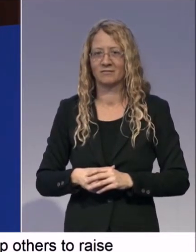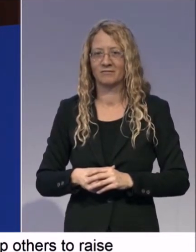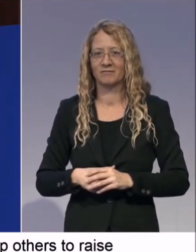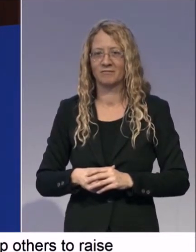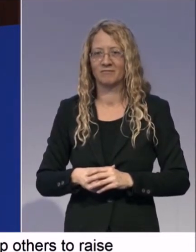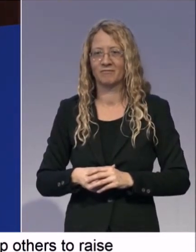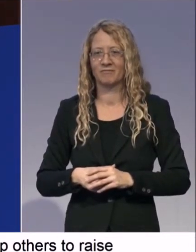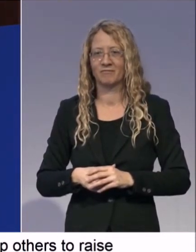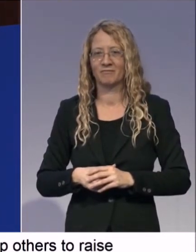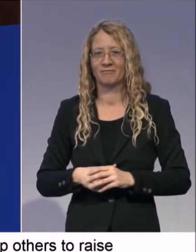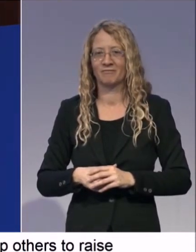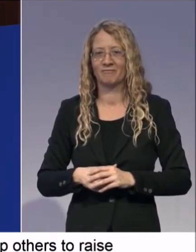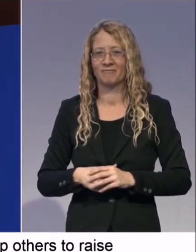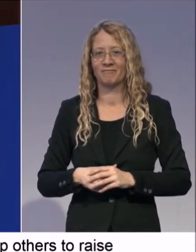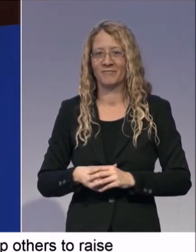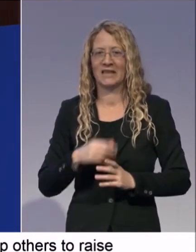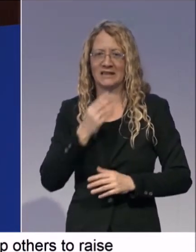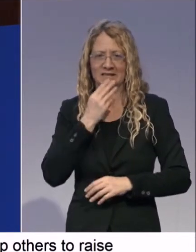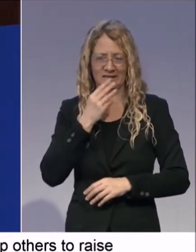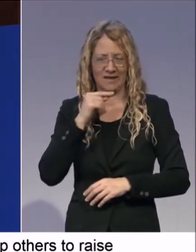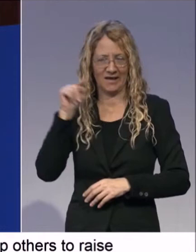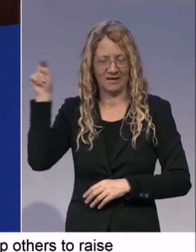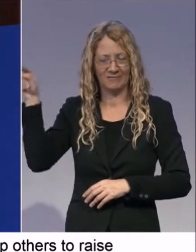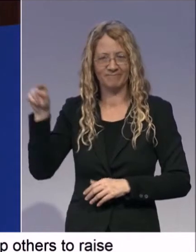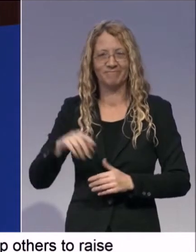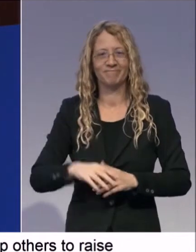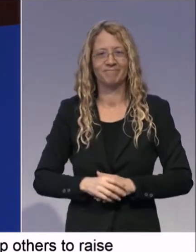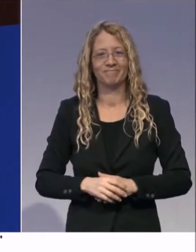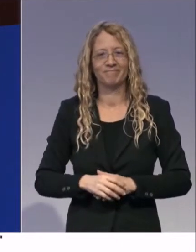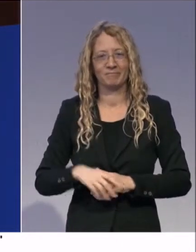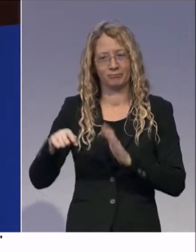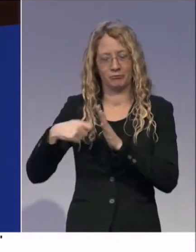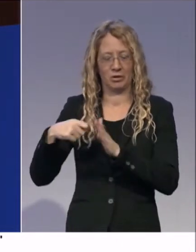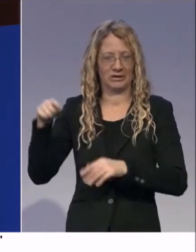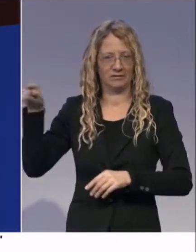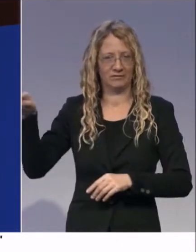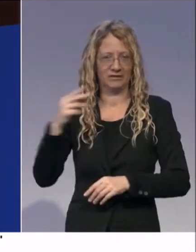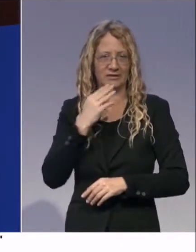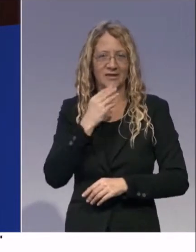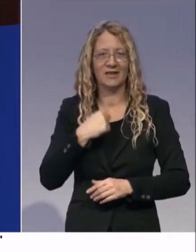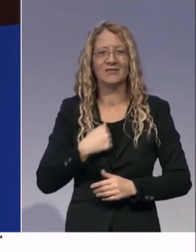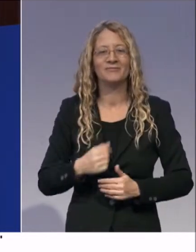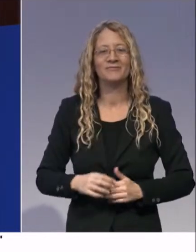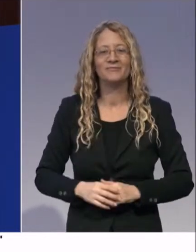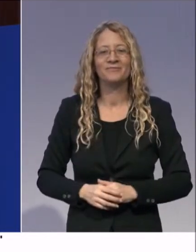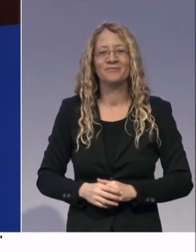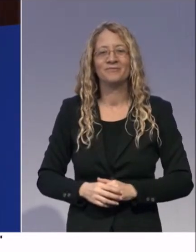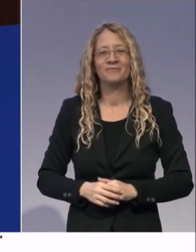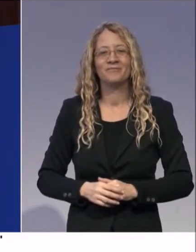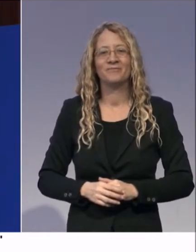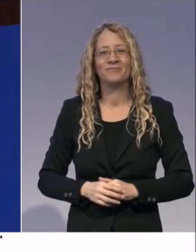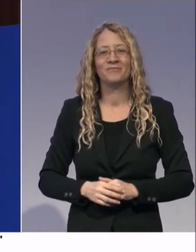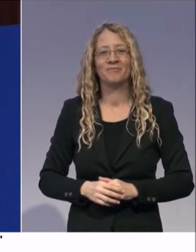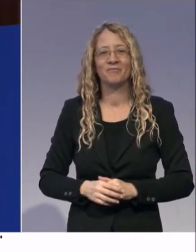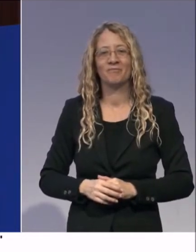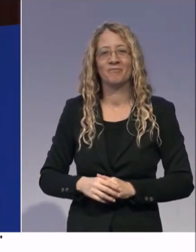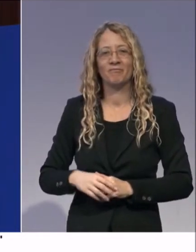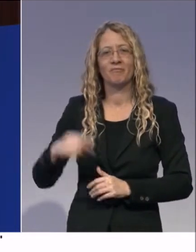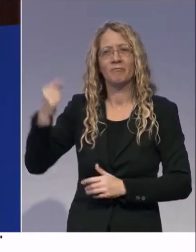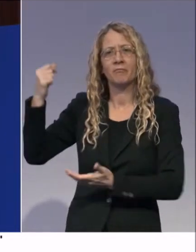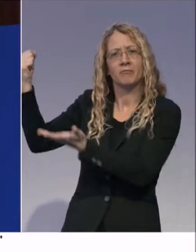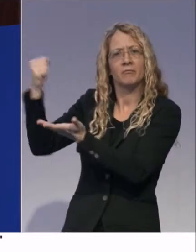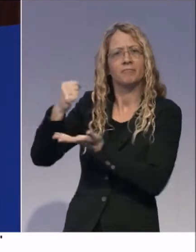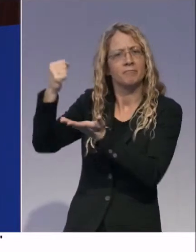and we were founded to the generosity of a Roderman